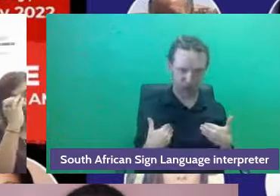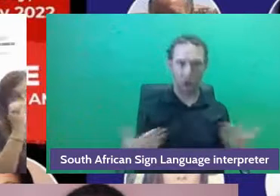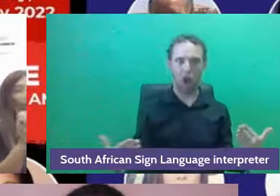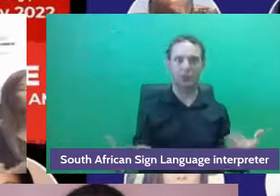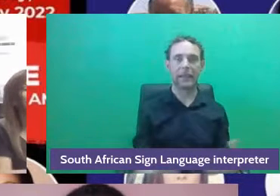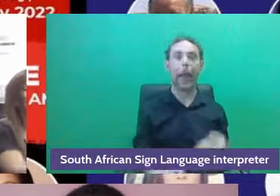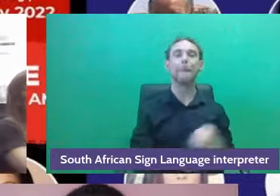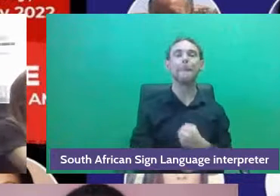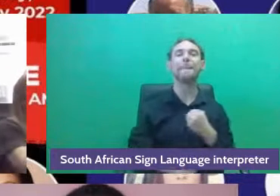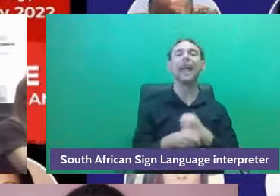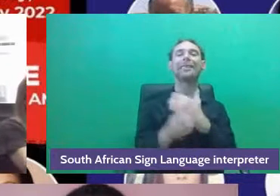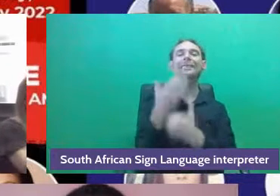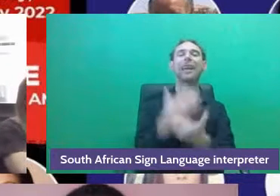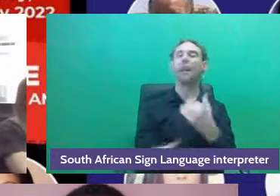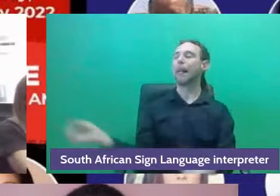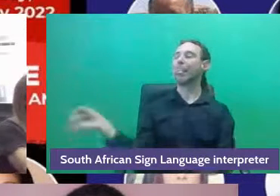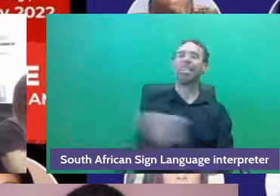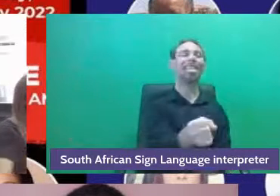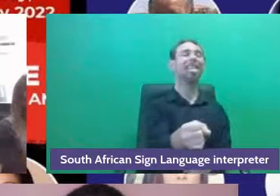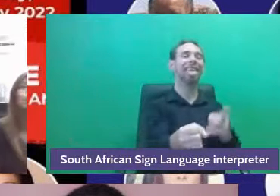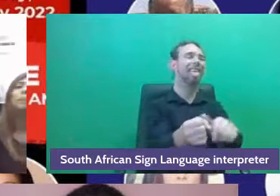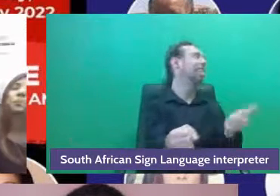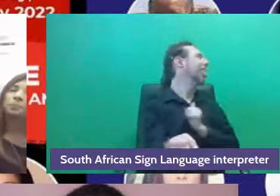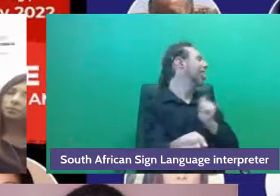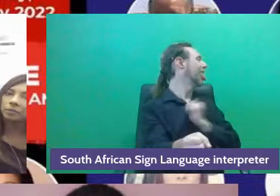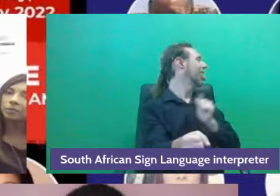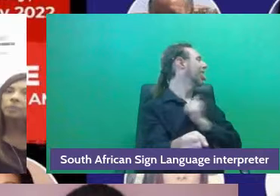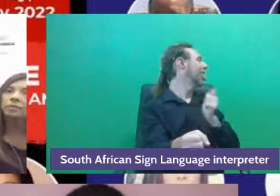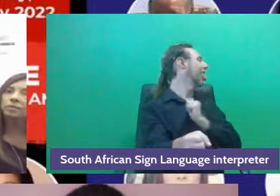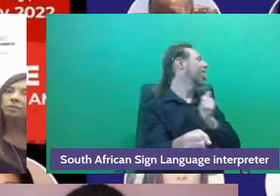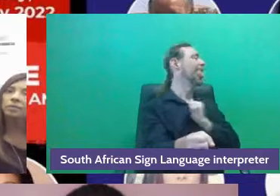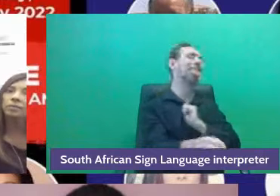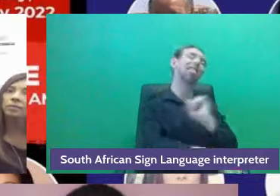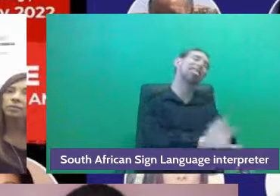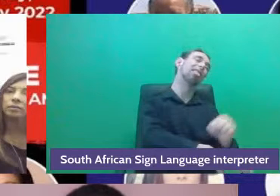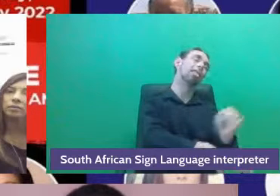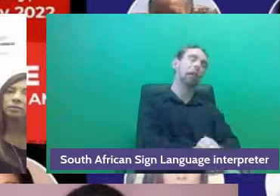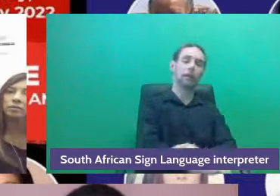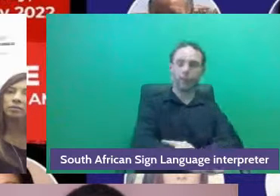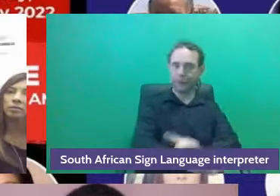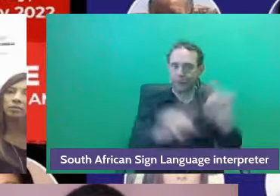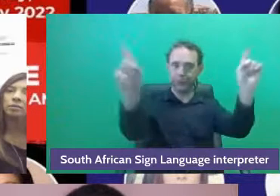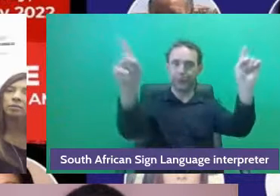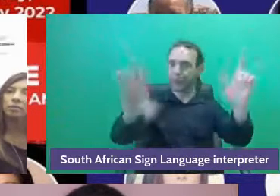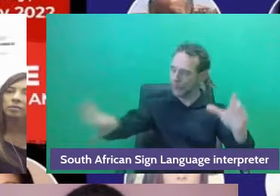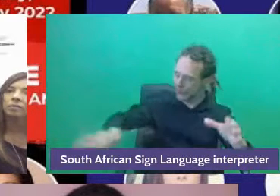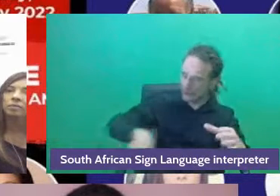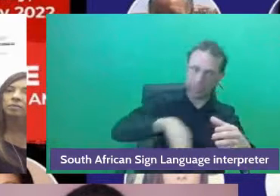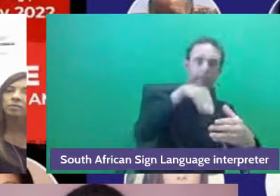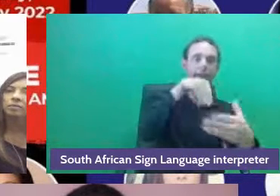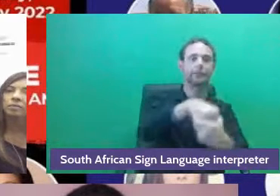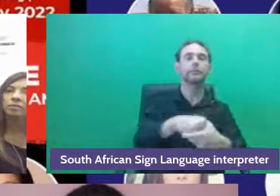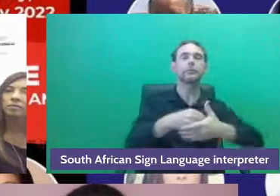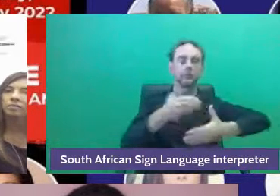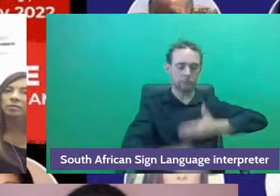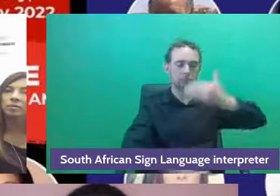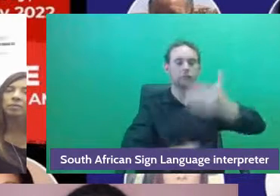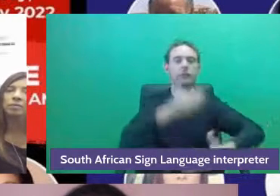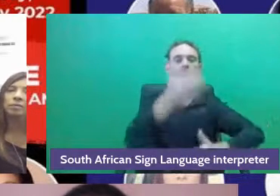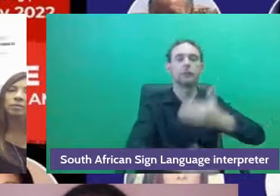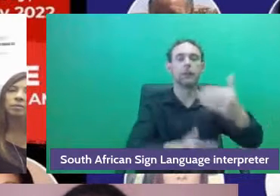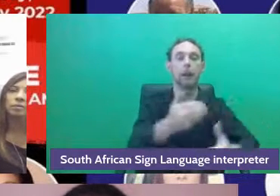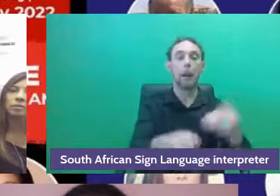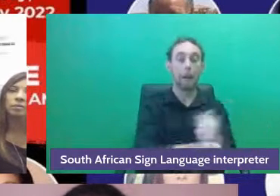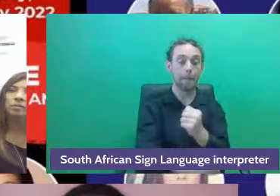and including the community themselves from the onset, from the beginning process, to ensure that their views